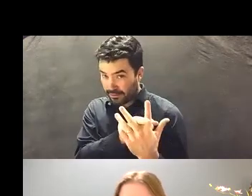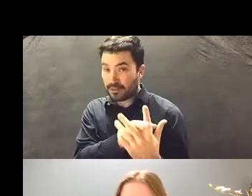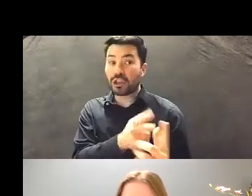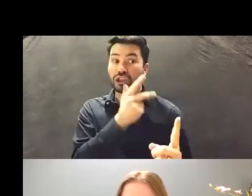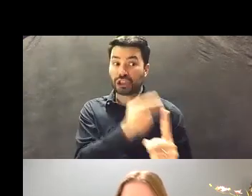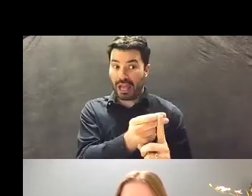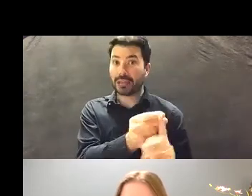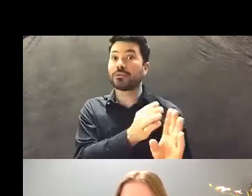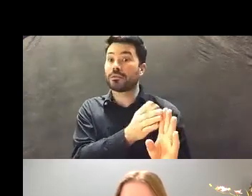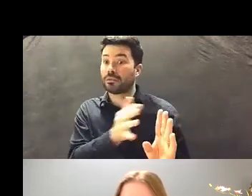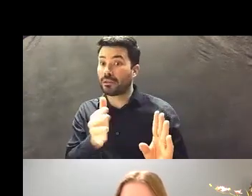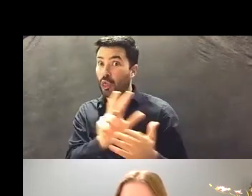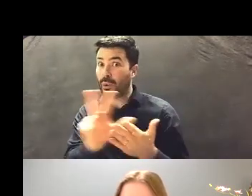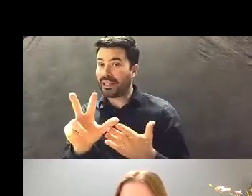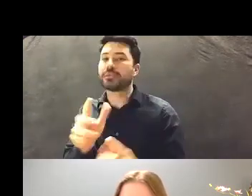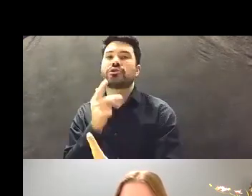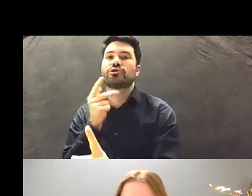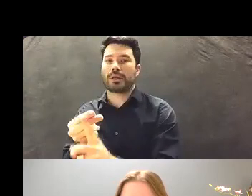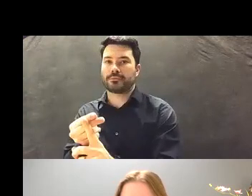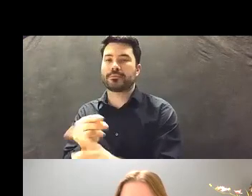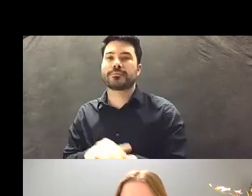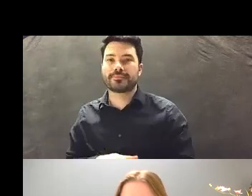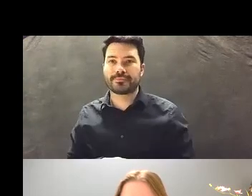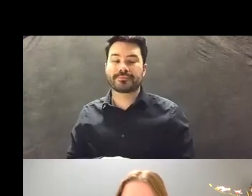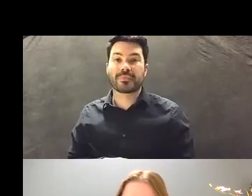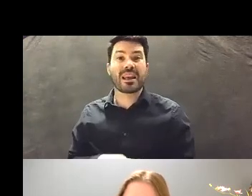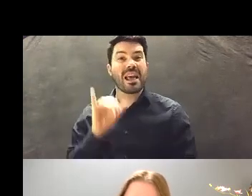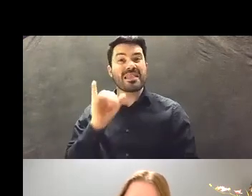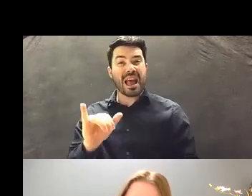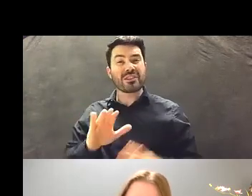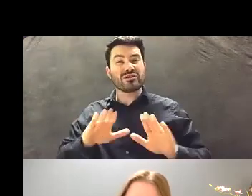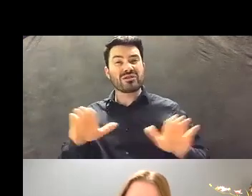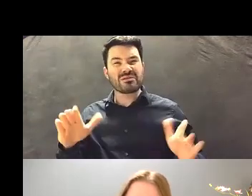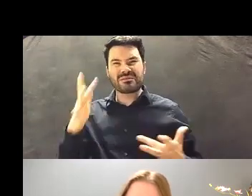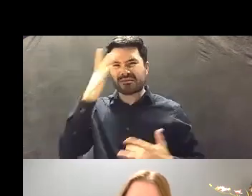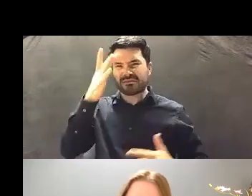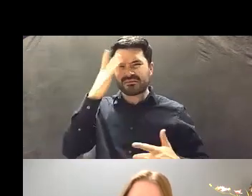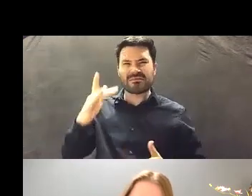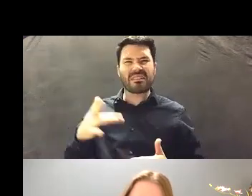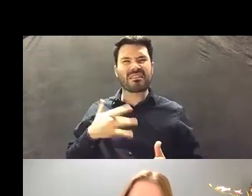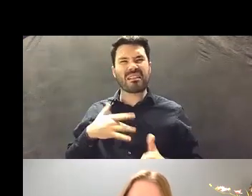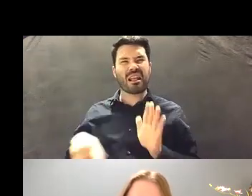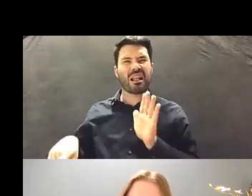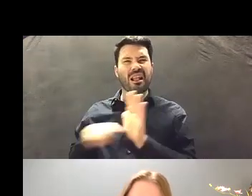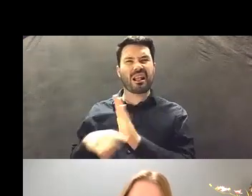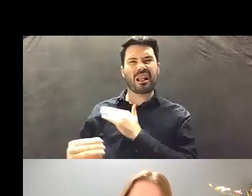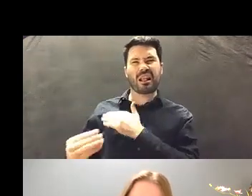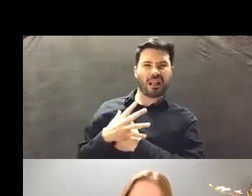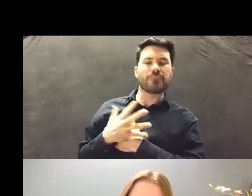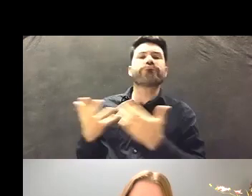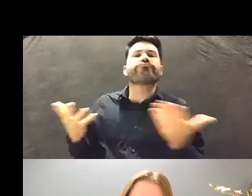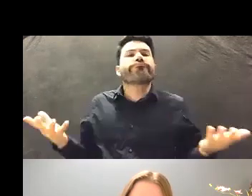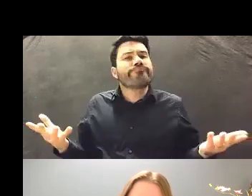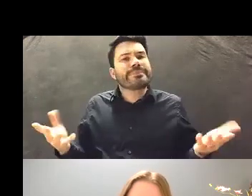vaccine side effects in the clinical trials were mild, self-limited, and similar to side effects that we see in adults and in other vaccines